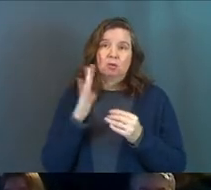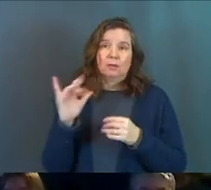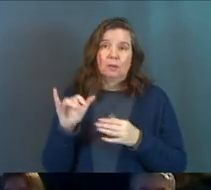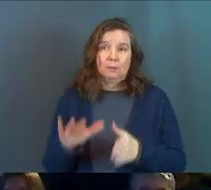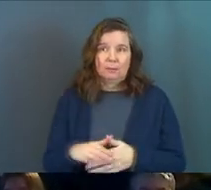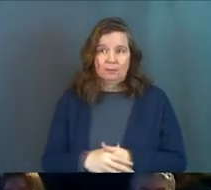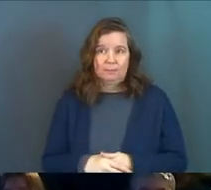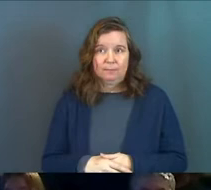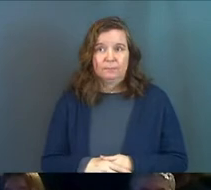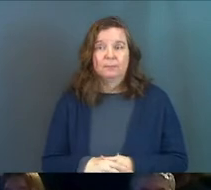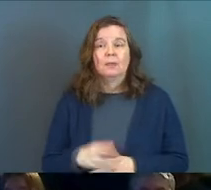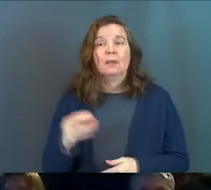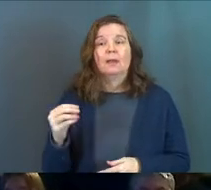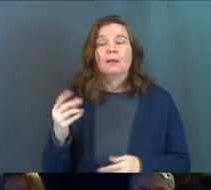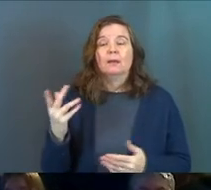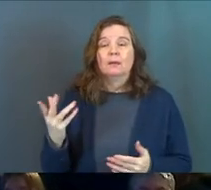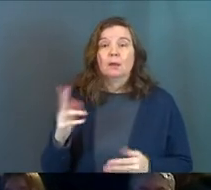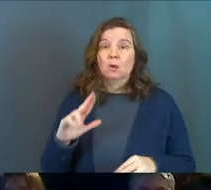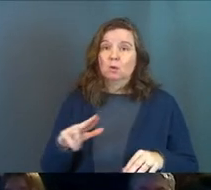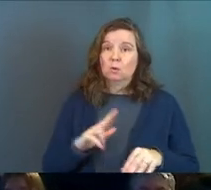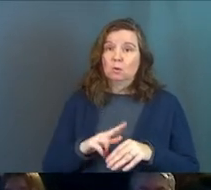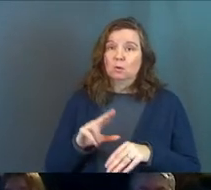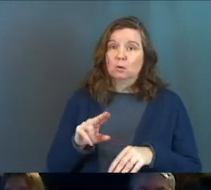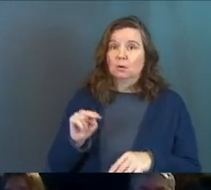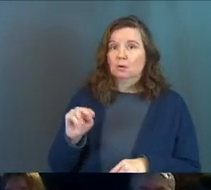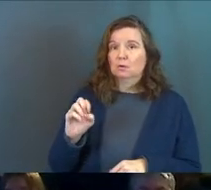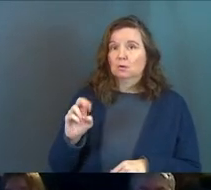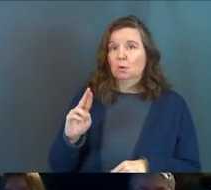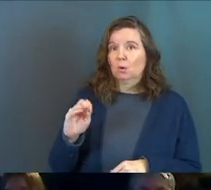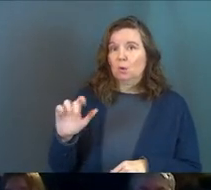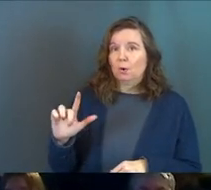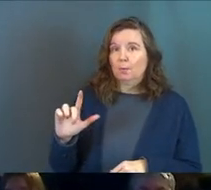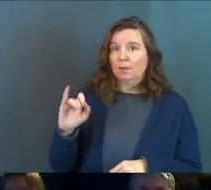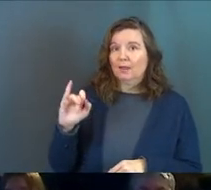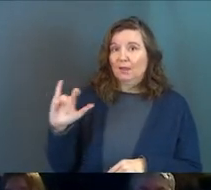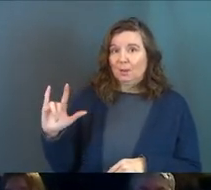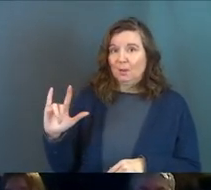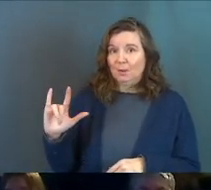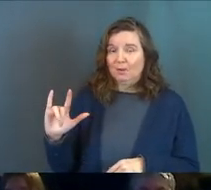that. And normal Illinois, and I remember